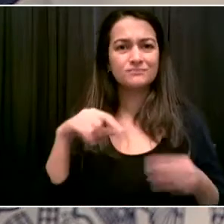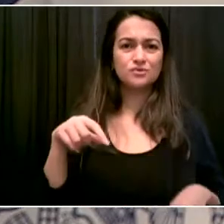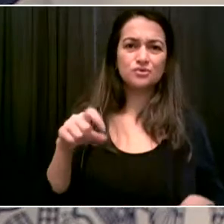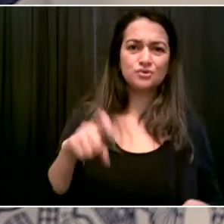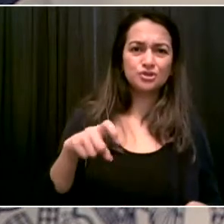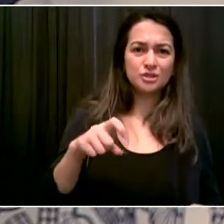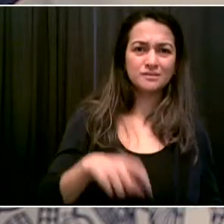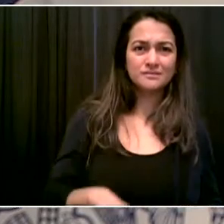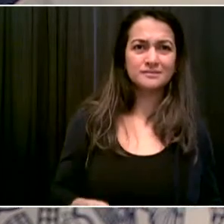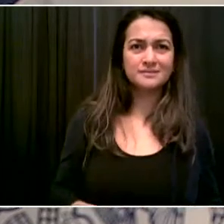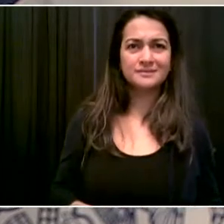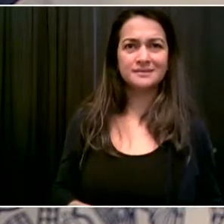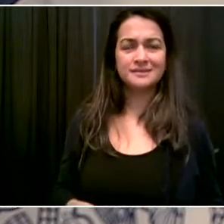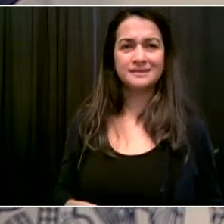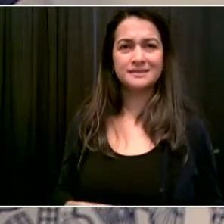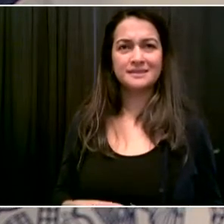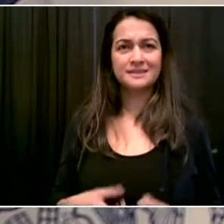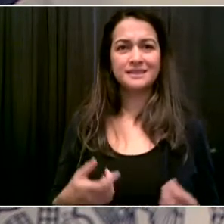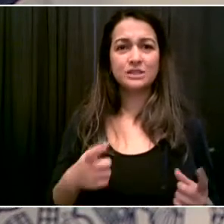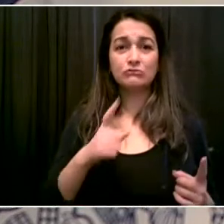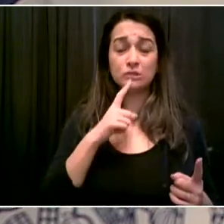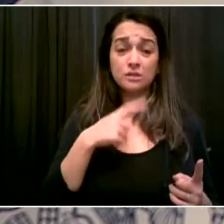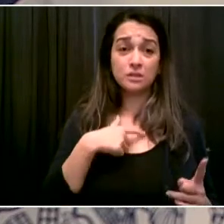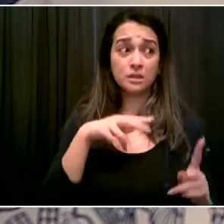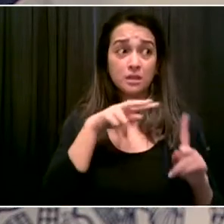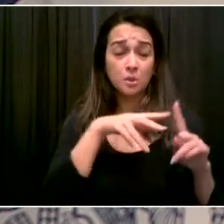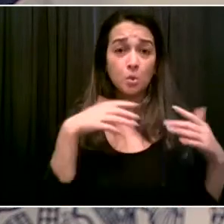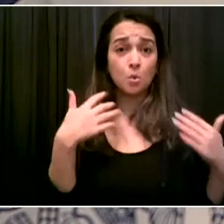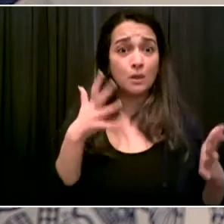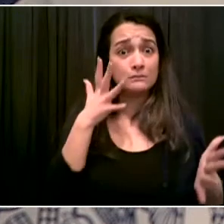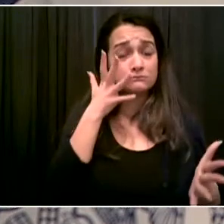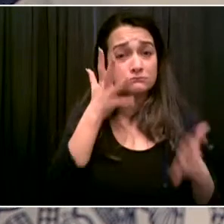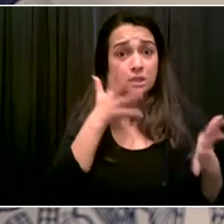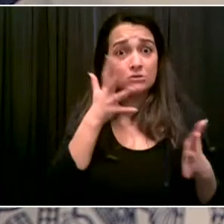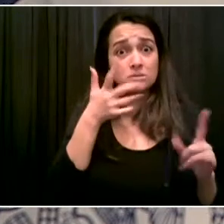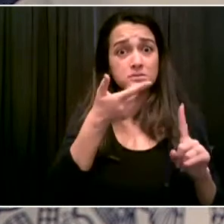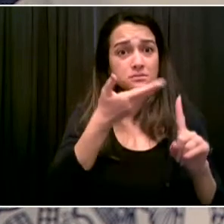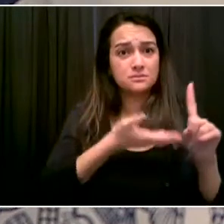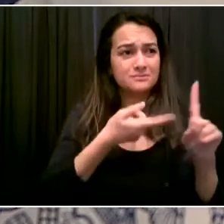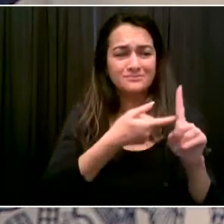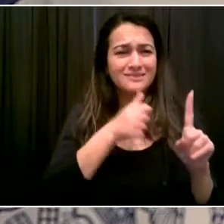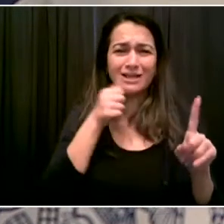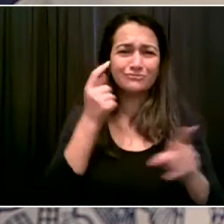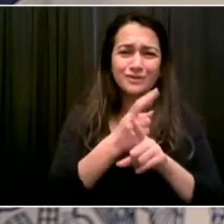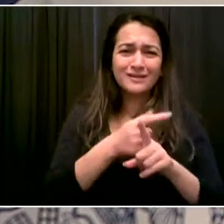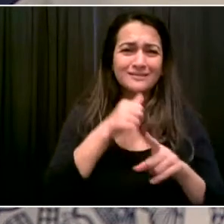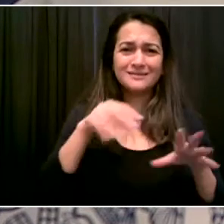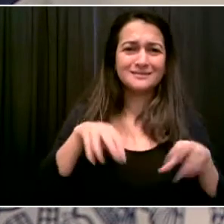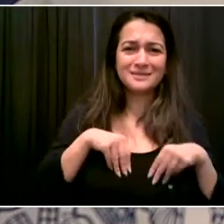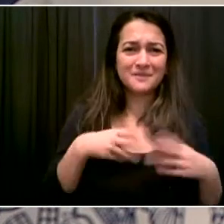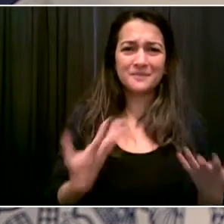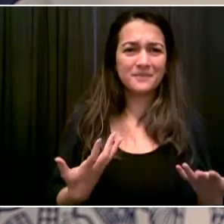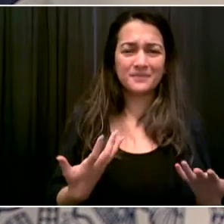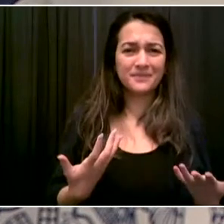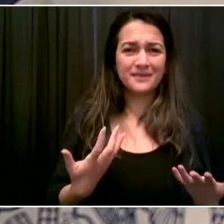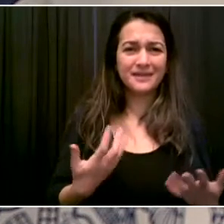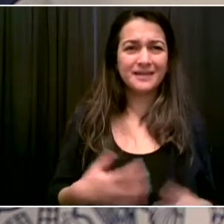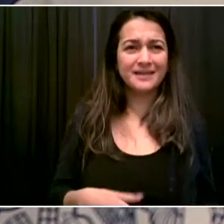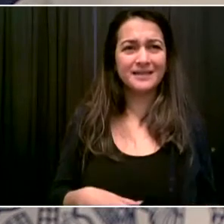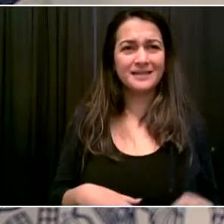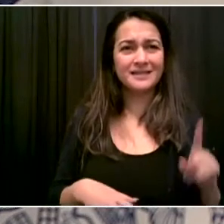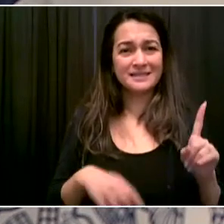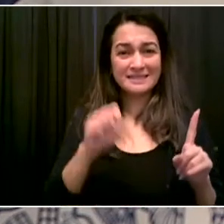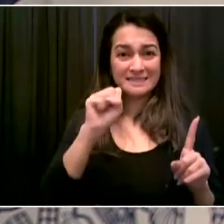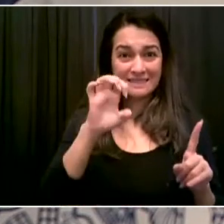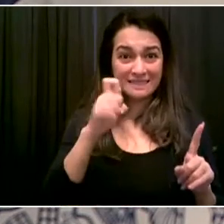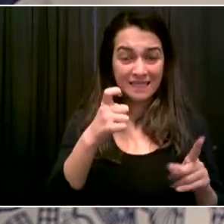okay 50 years ago. It wasn't okay 100 years ago. So stop with this attempt to say culturally somehow he's